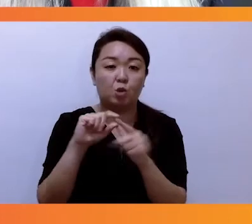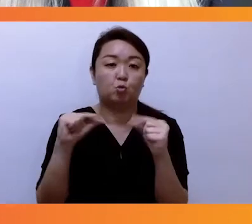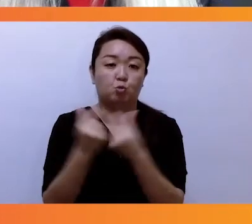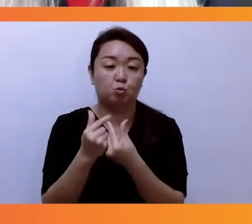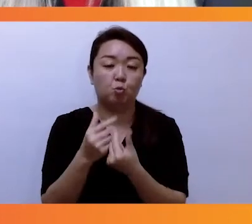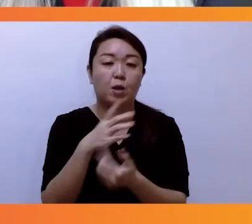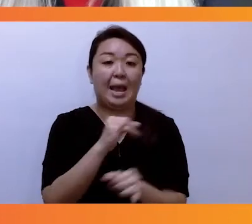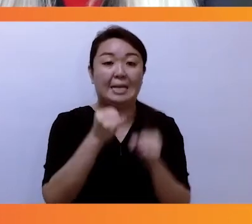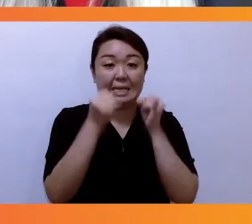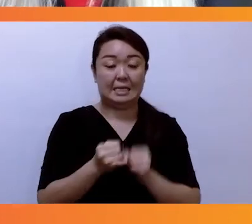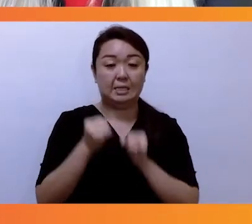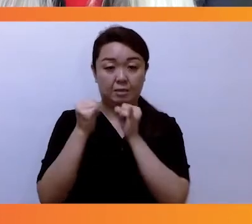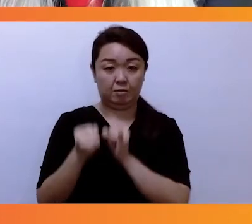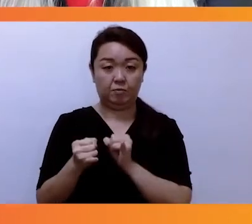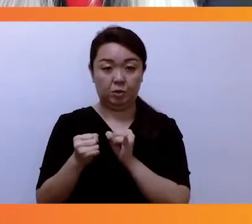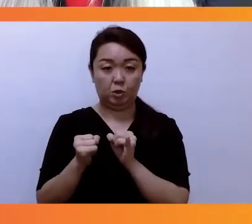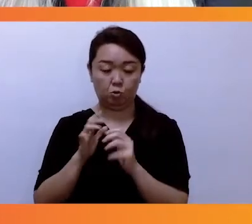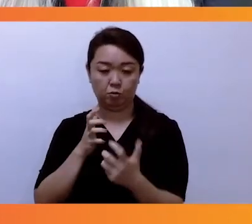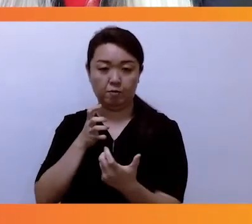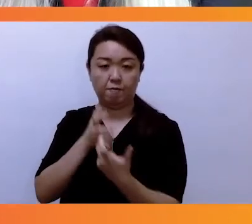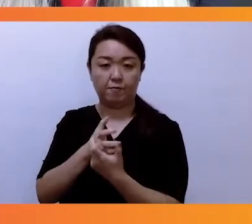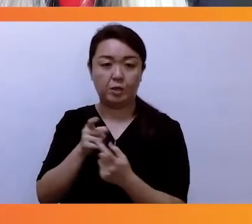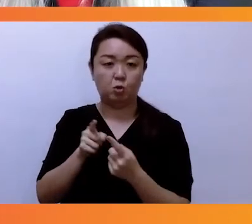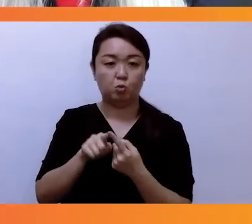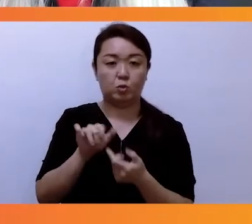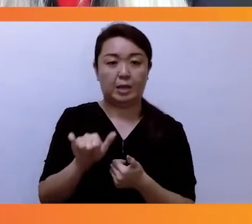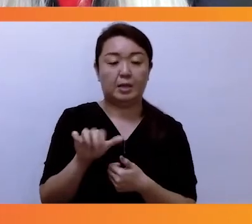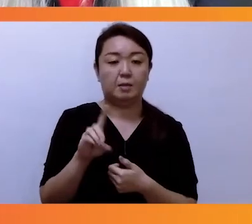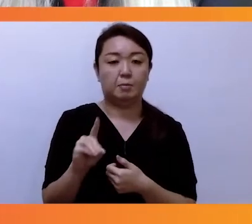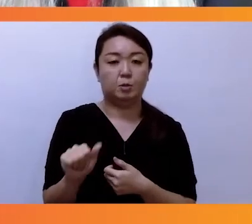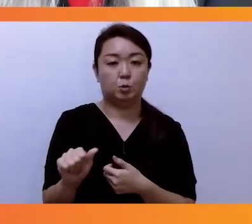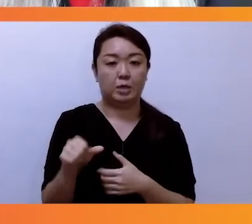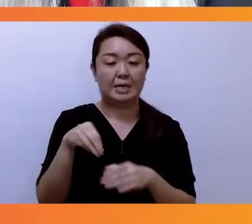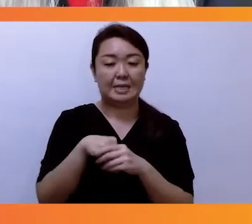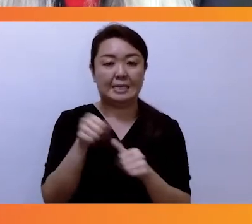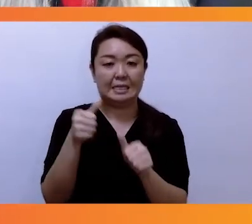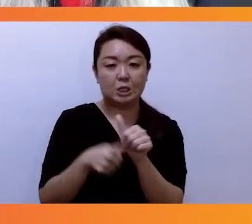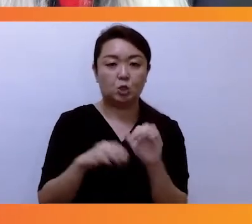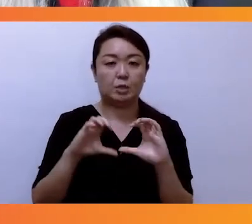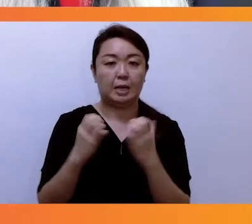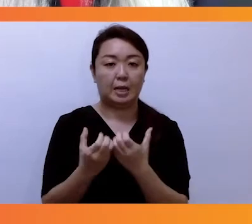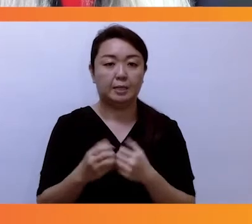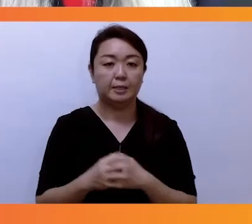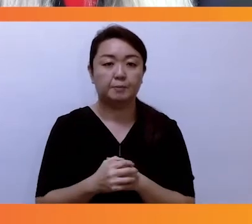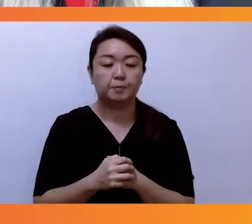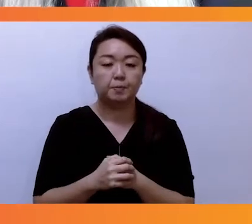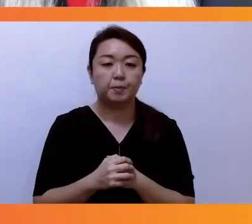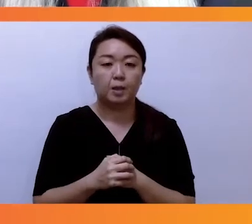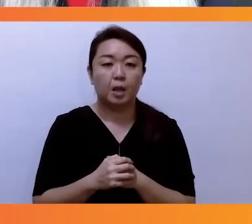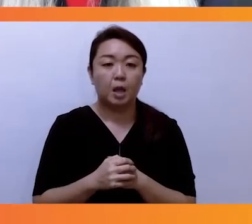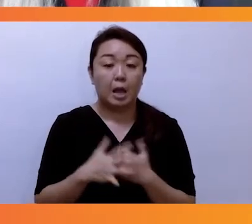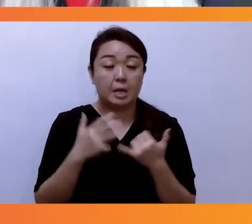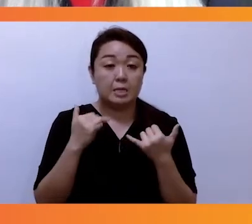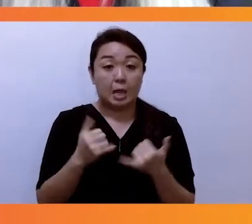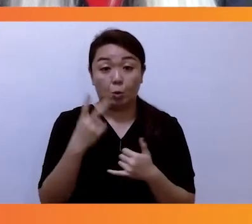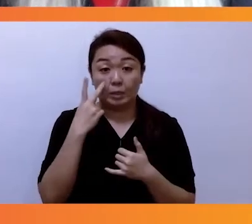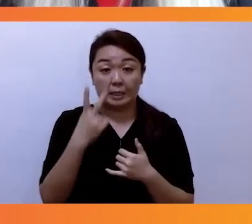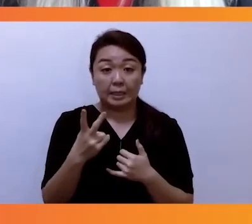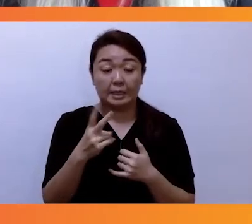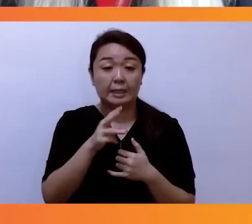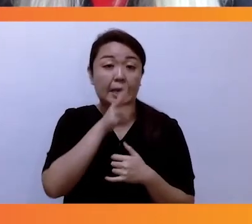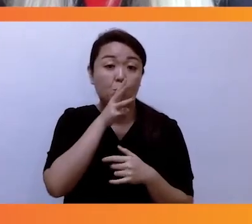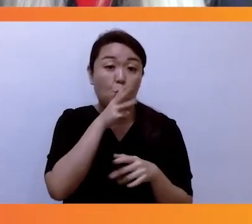that group, and then individualizing it according to the disability of each of those athletes. When we look at